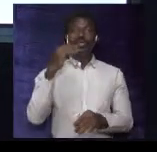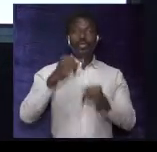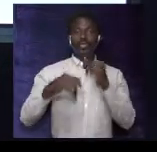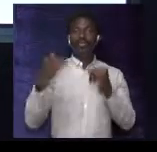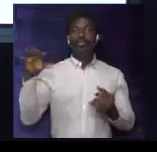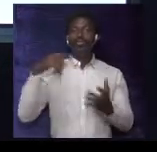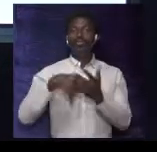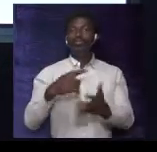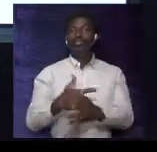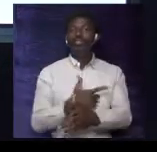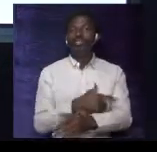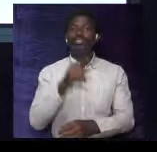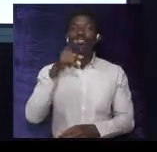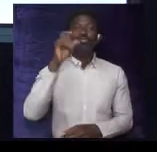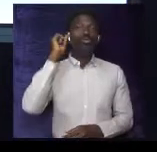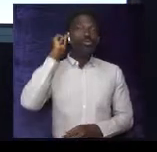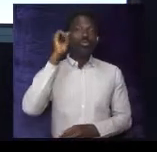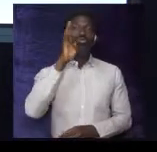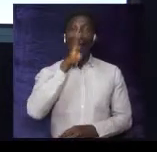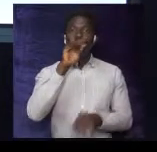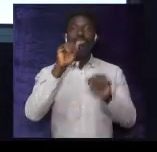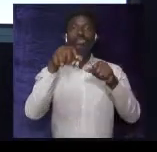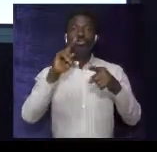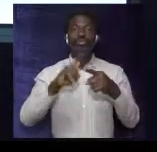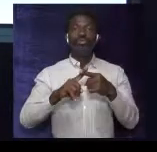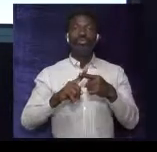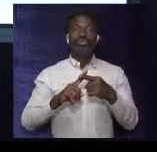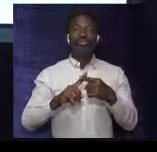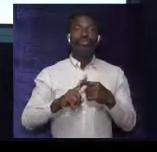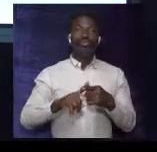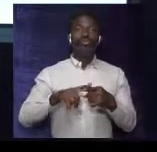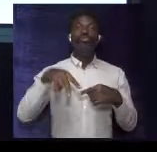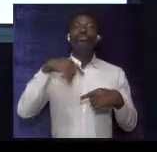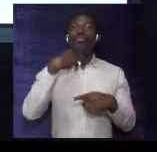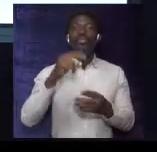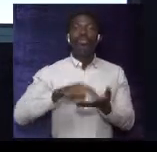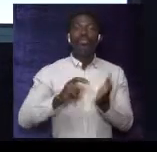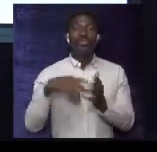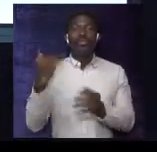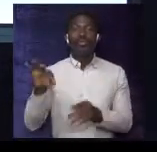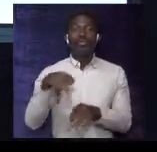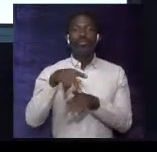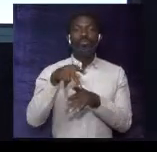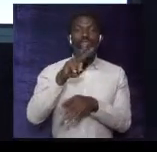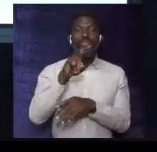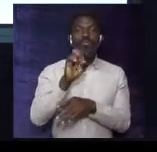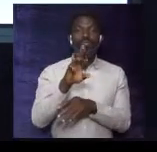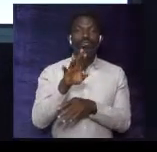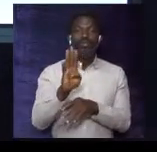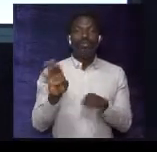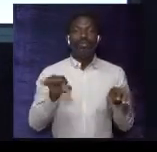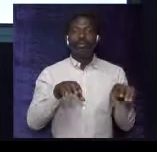By the end of this lesson, you should be able to define phrasal verb,